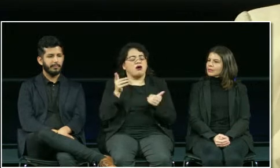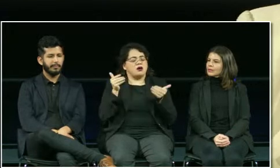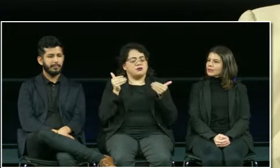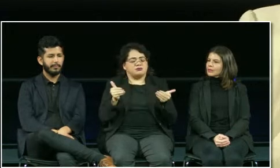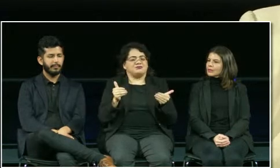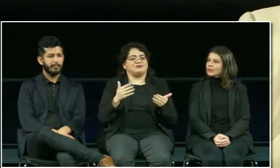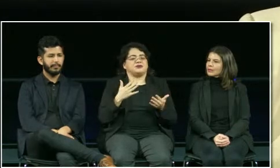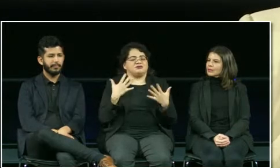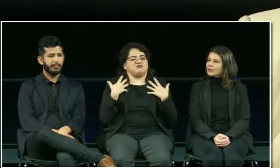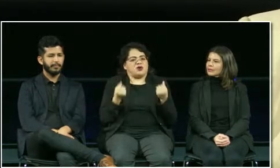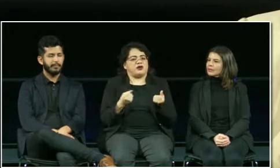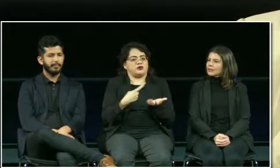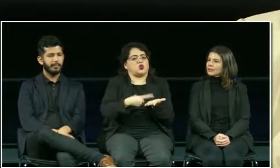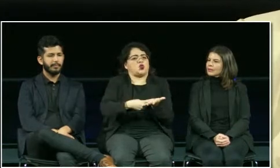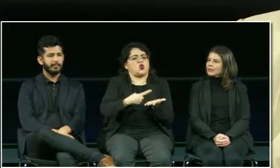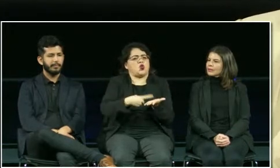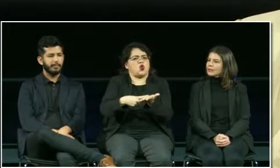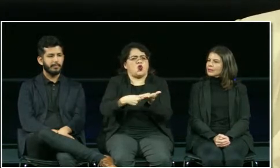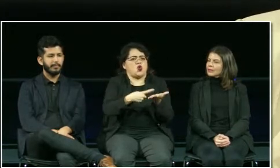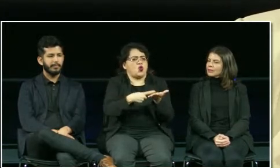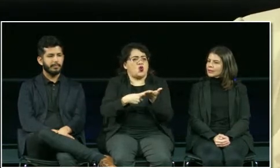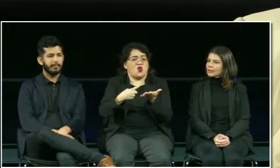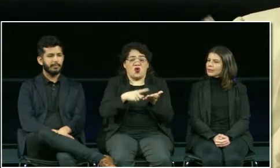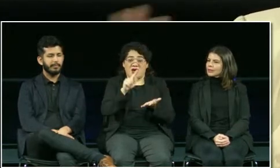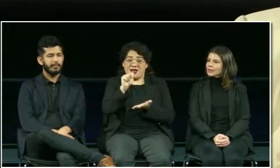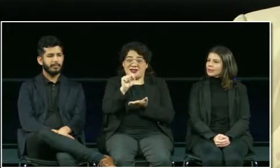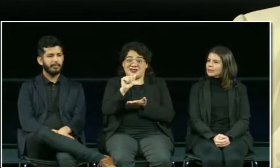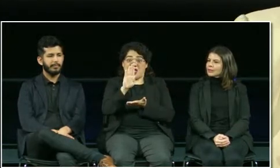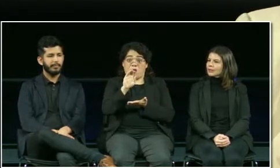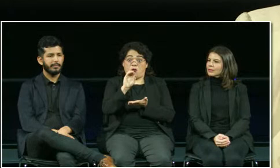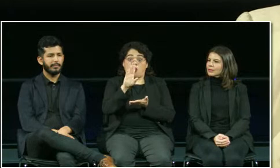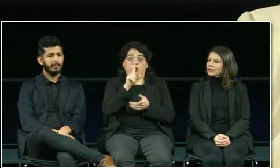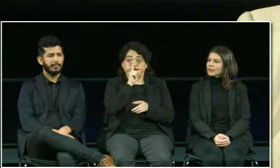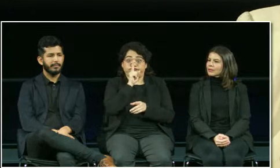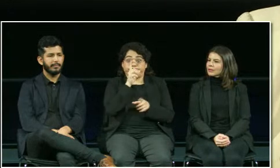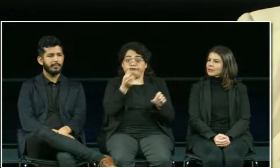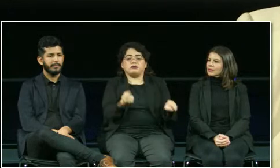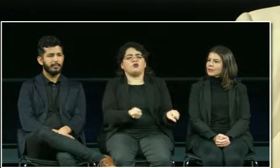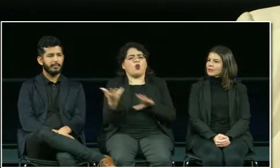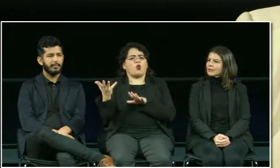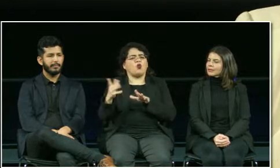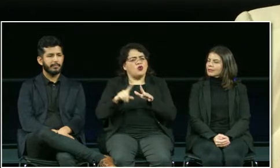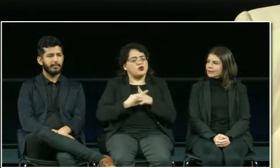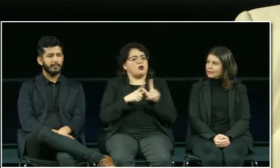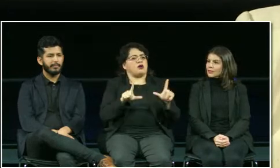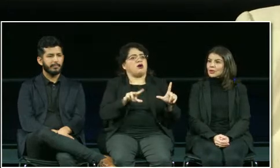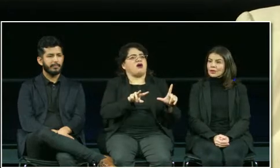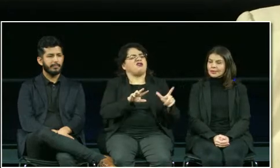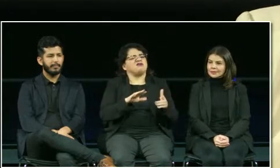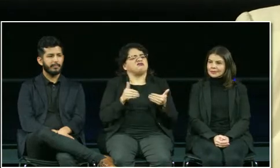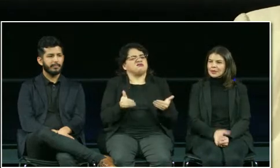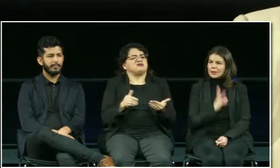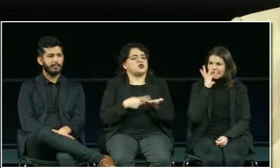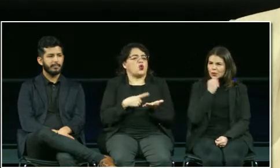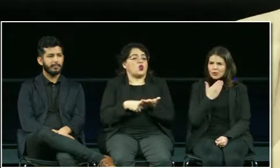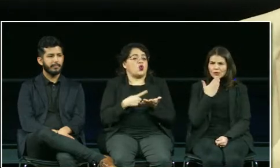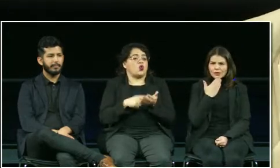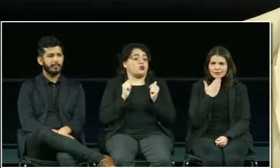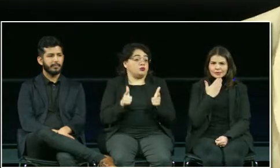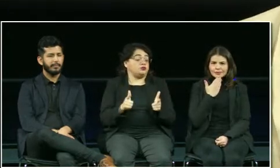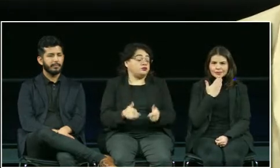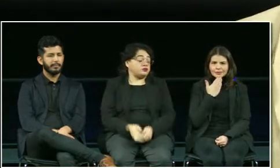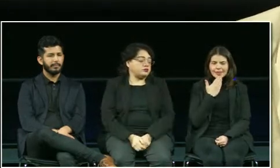about the subject matter, because that's the only way you break a taboo, is to start a conversation. Beautiful. Thank you so